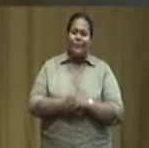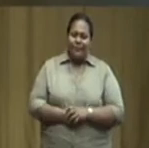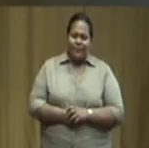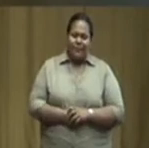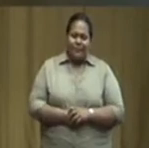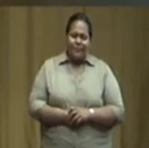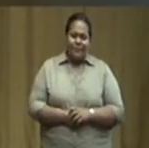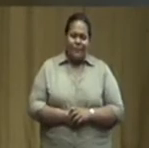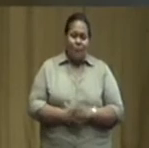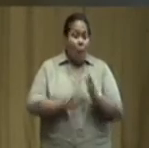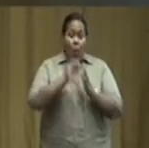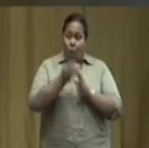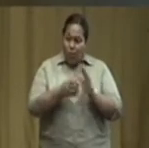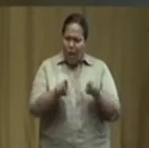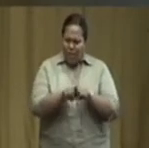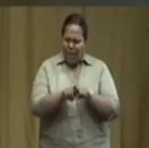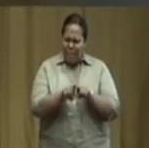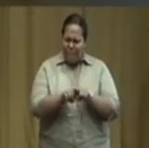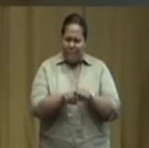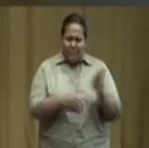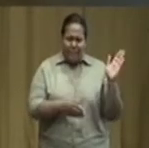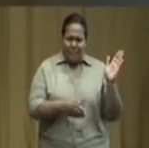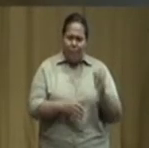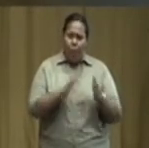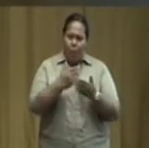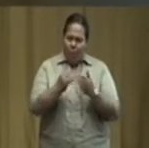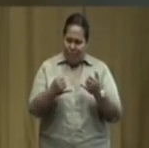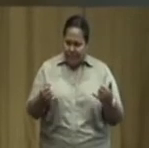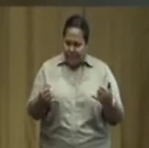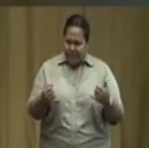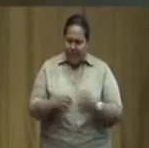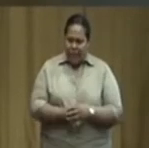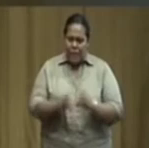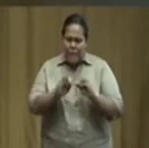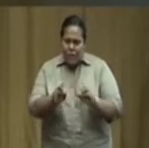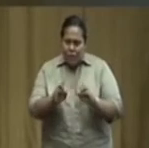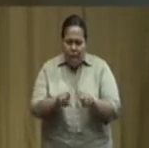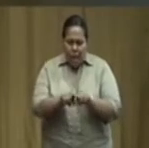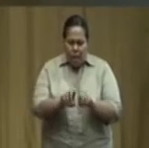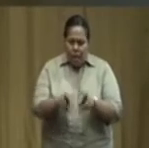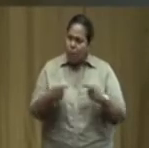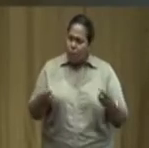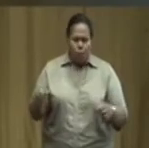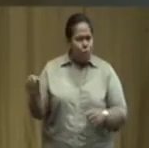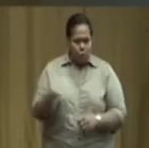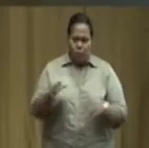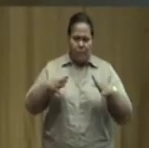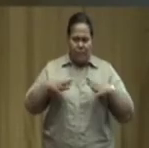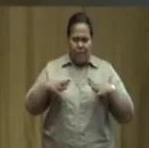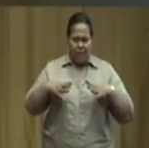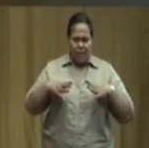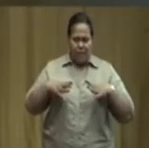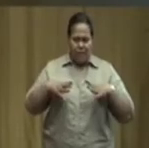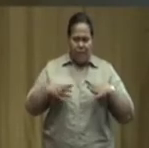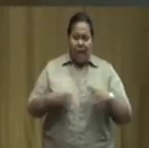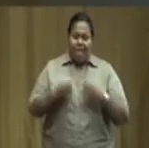principle, with the understanding that key teaching and learning resources should be freely available for all and freely